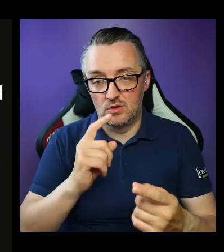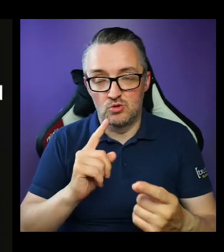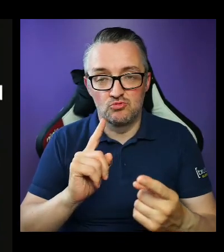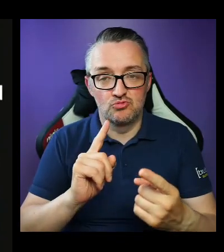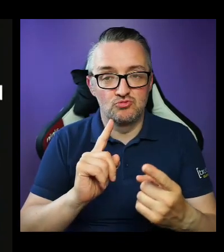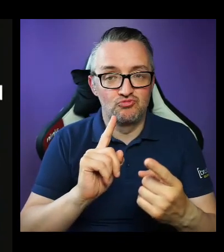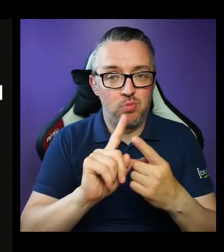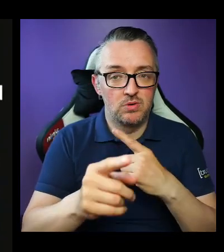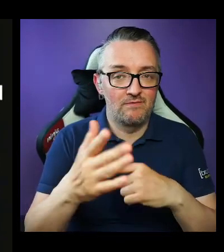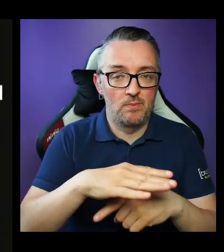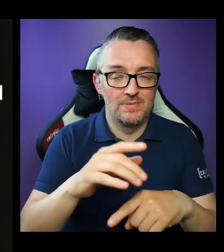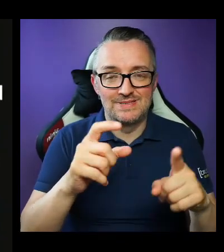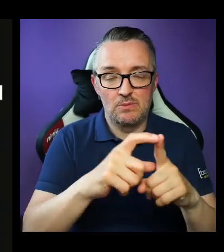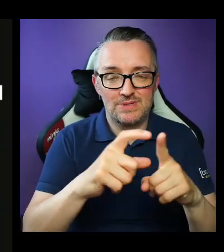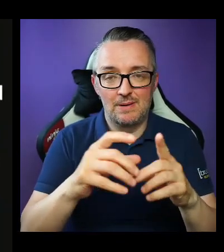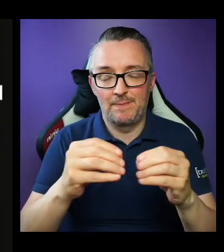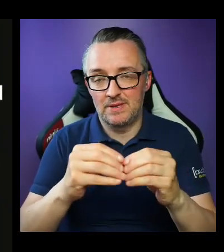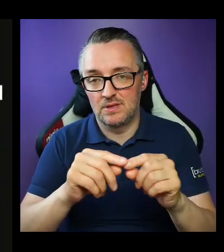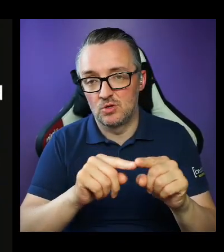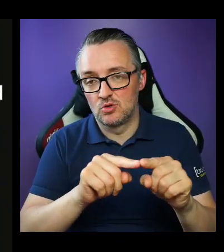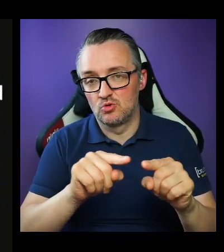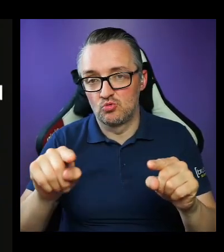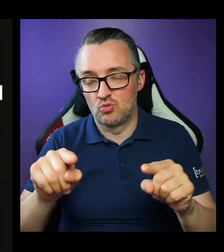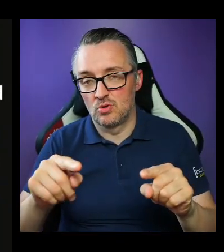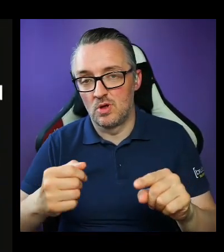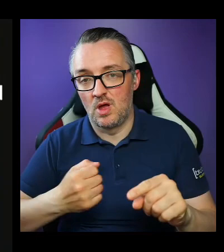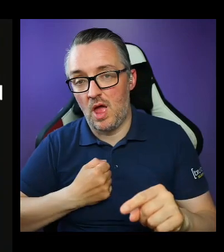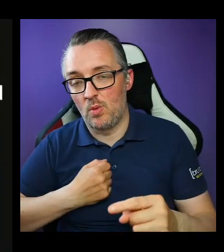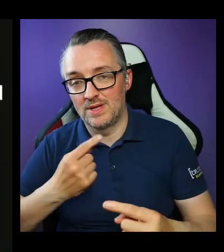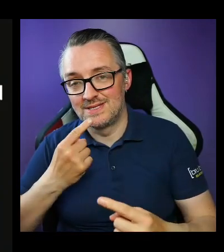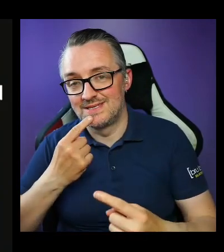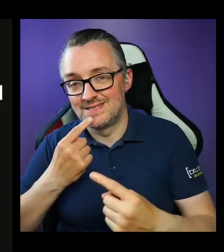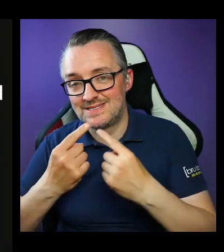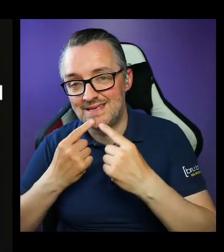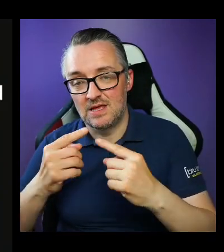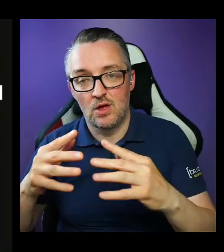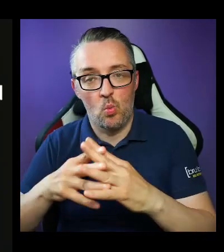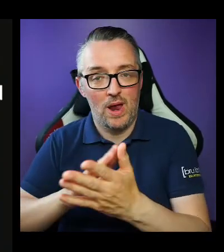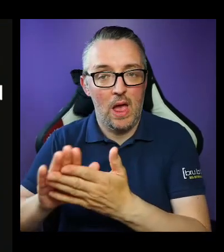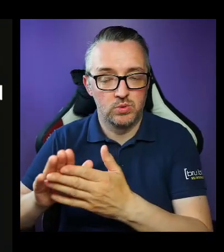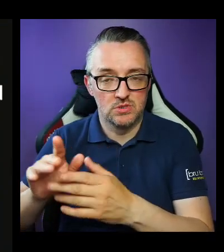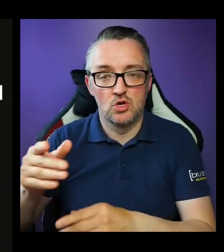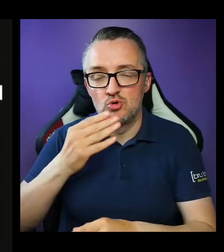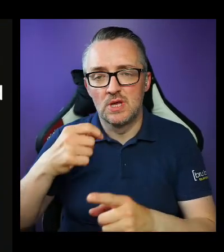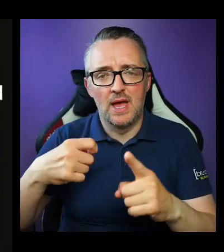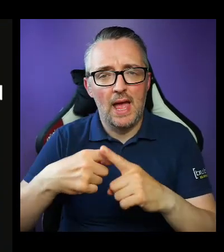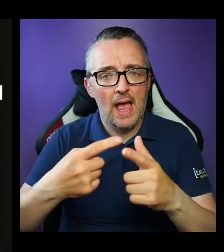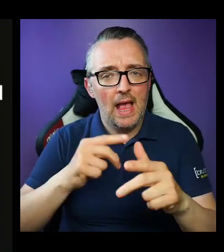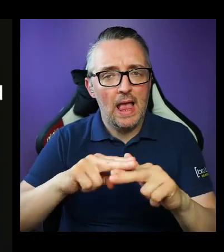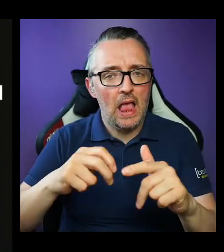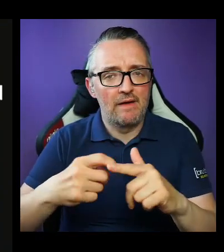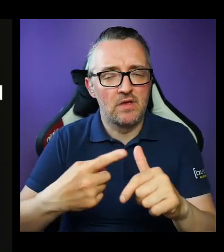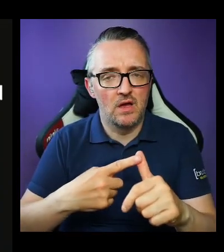from DynamoDB to our data warehouse, we use Kafka. So